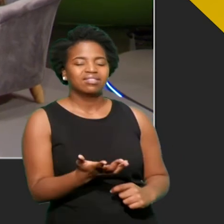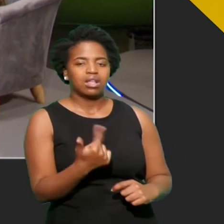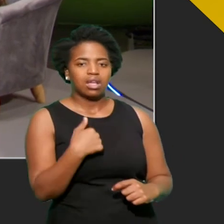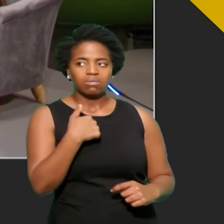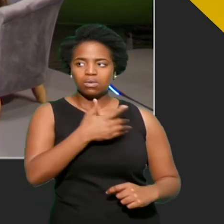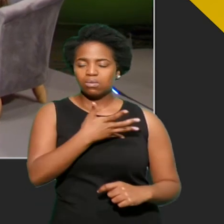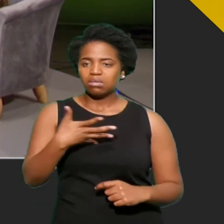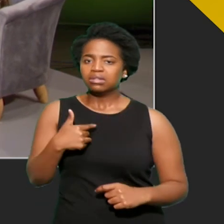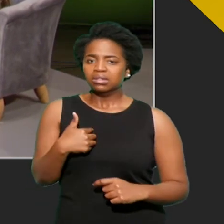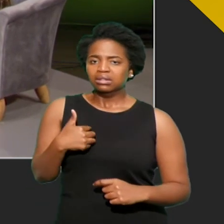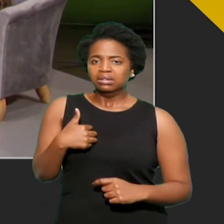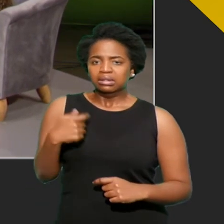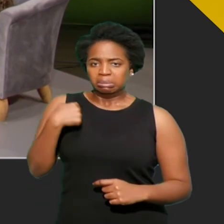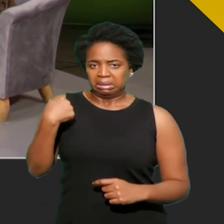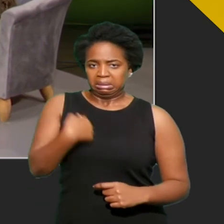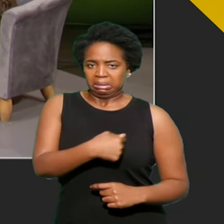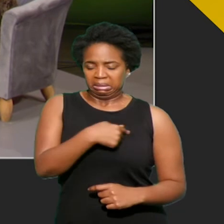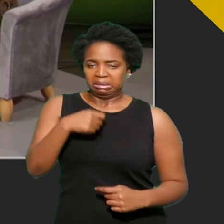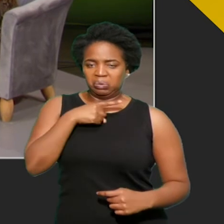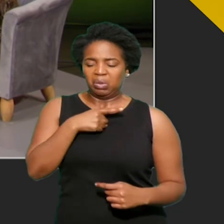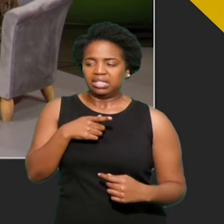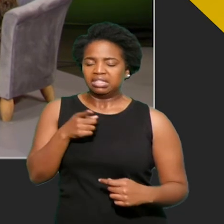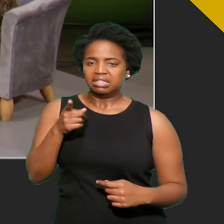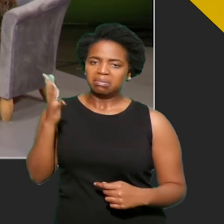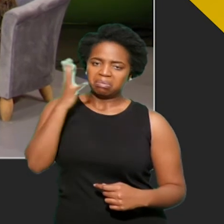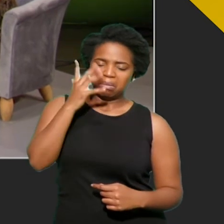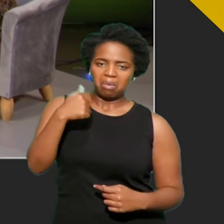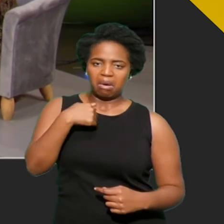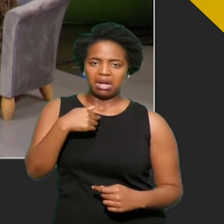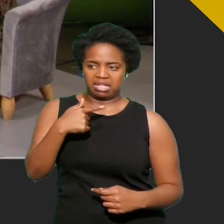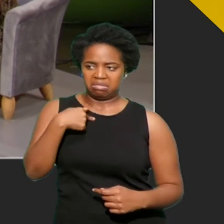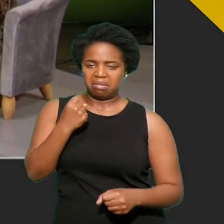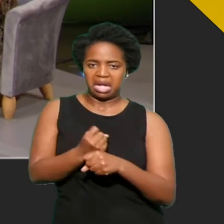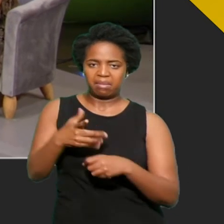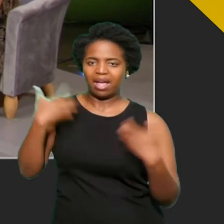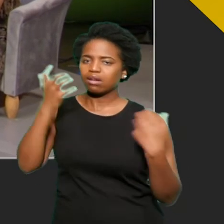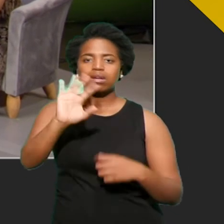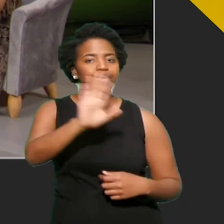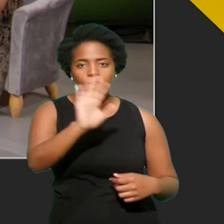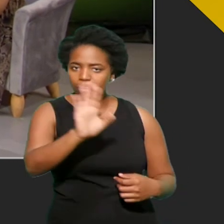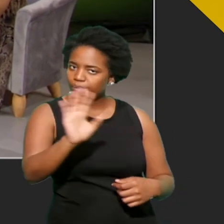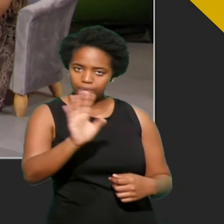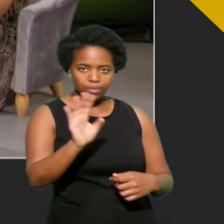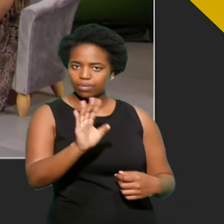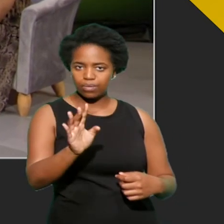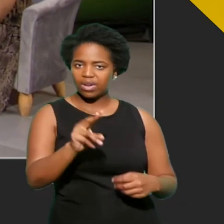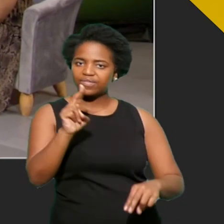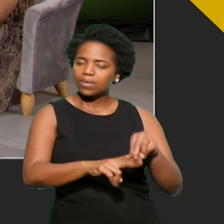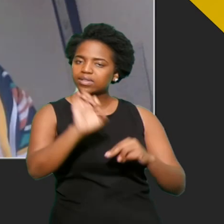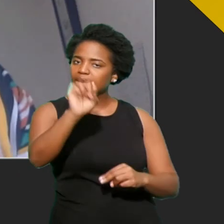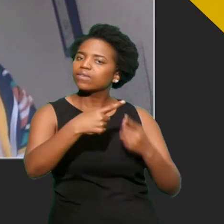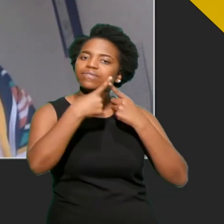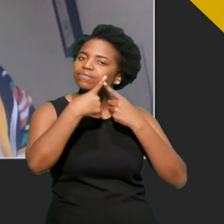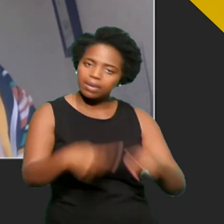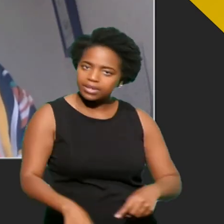Because remember, they need a reason to met out the abuse. So they need you to be the reason for their behavior. So they need to point